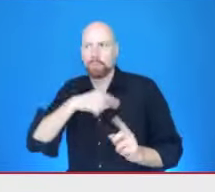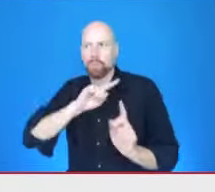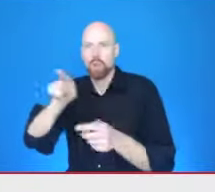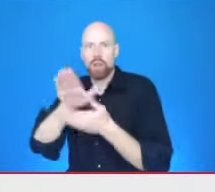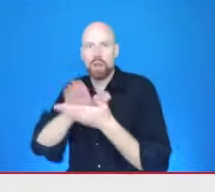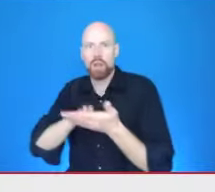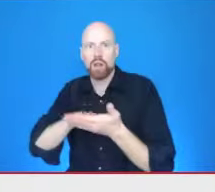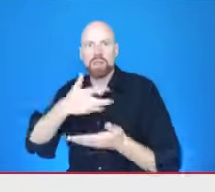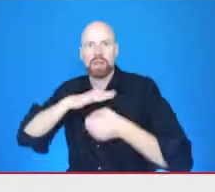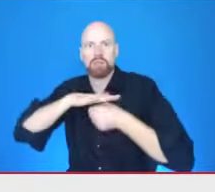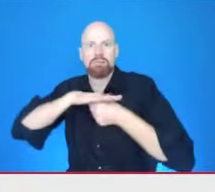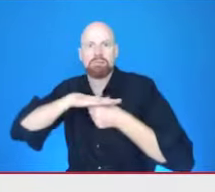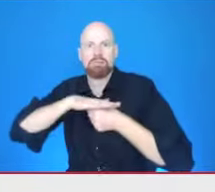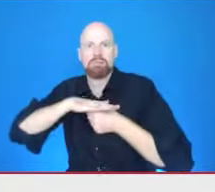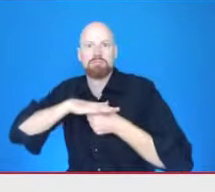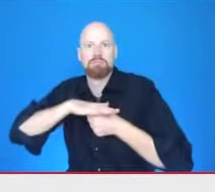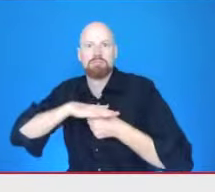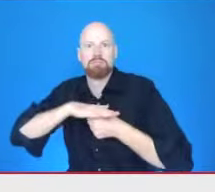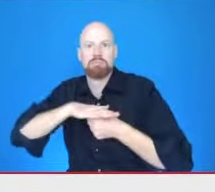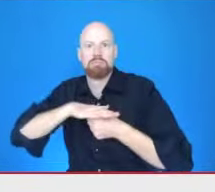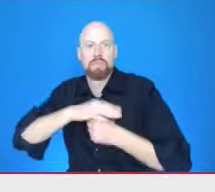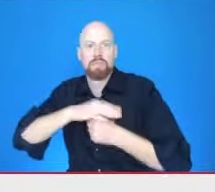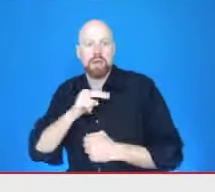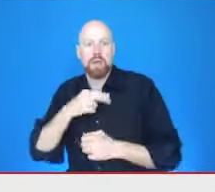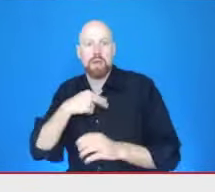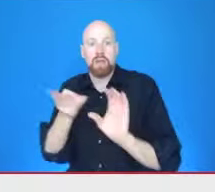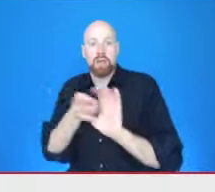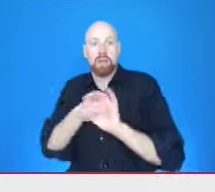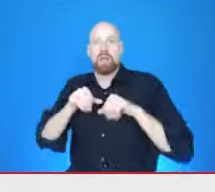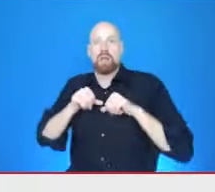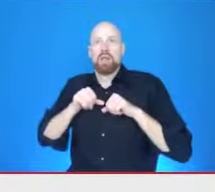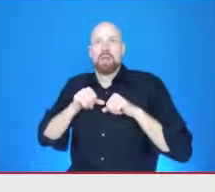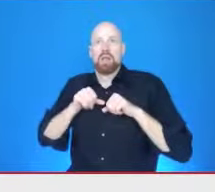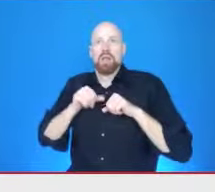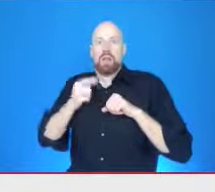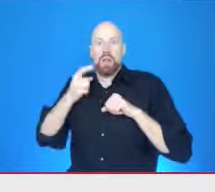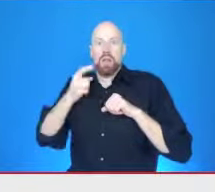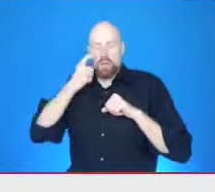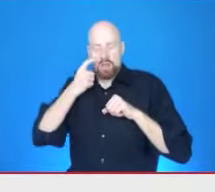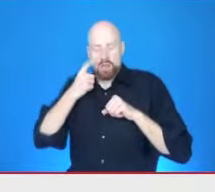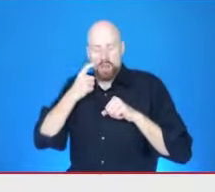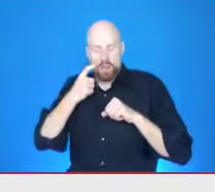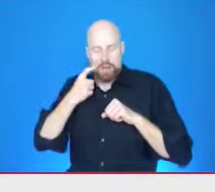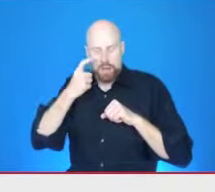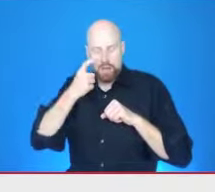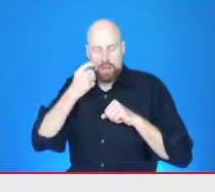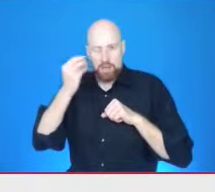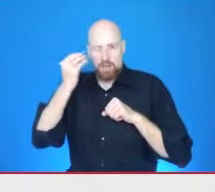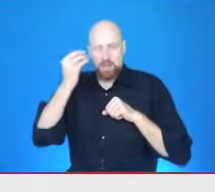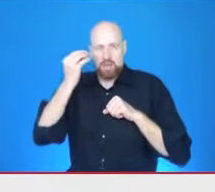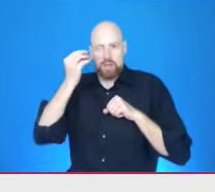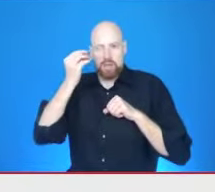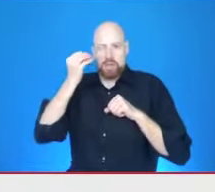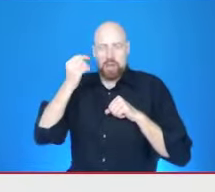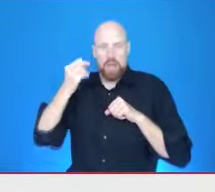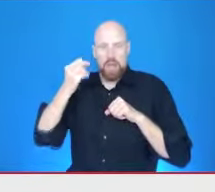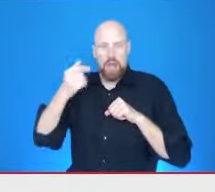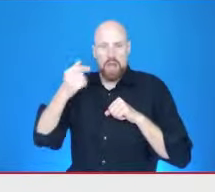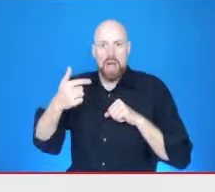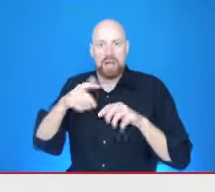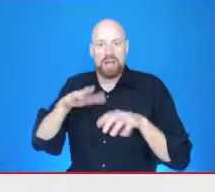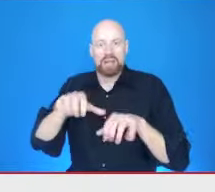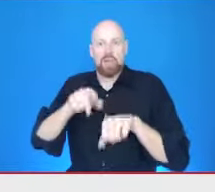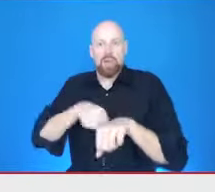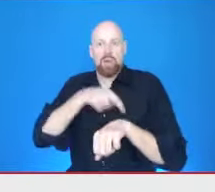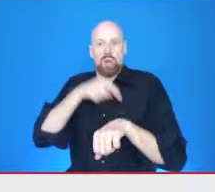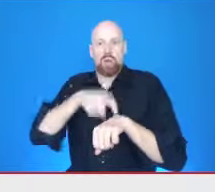you in. He was just one of those good people who lit up a room with his presence. But in private, we had a special relationship, one where he would